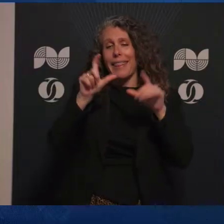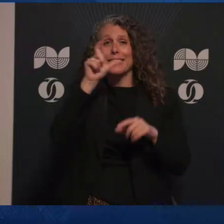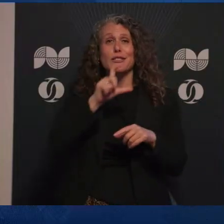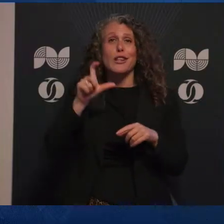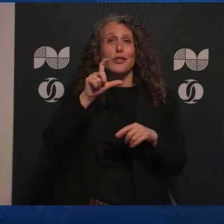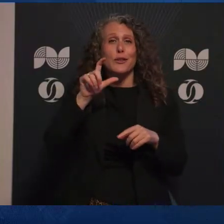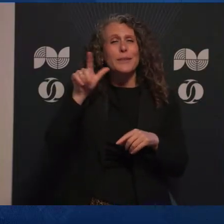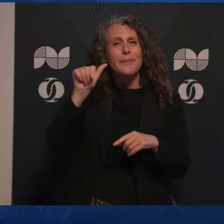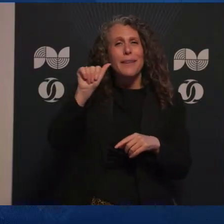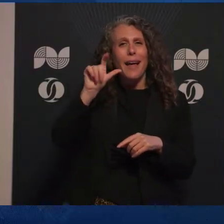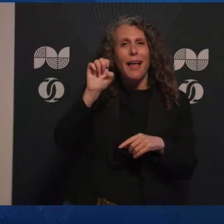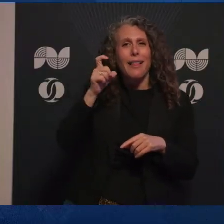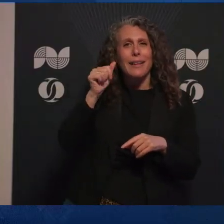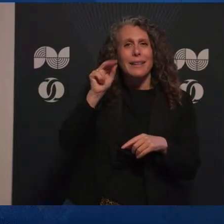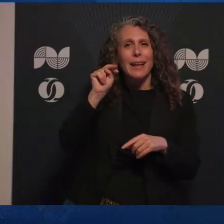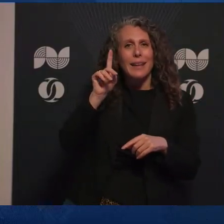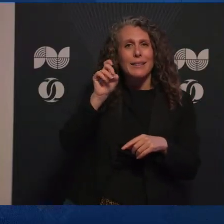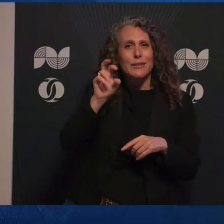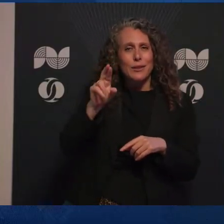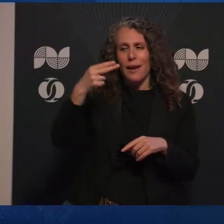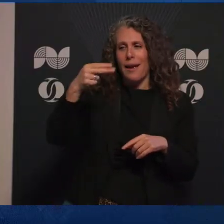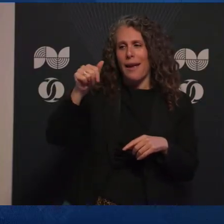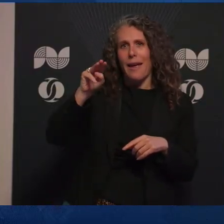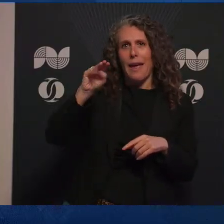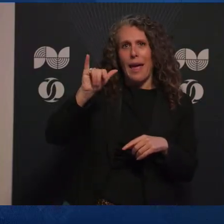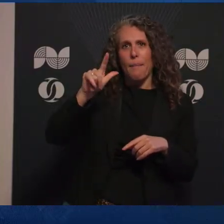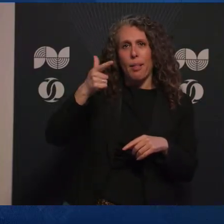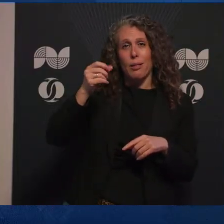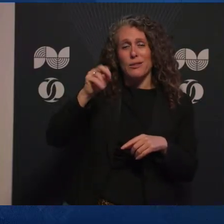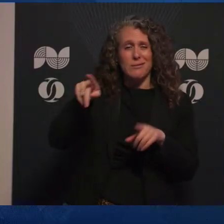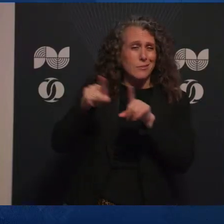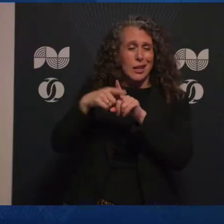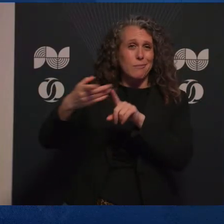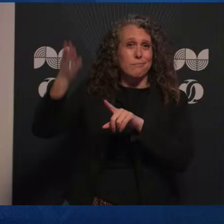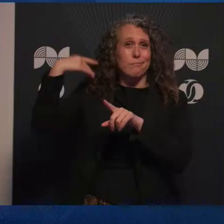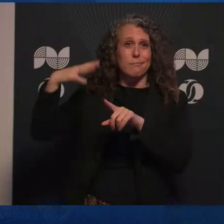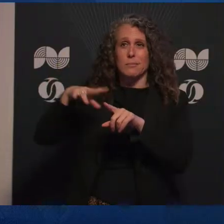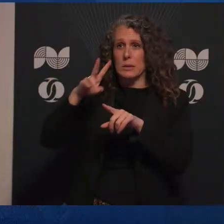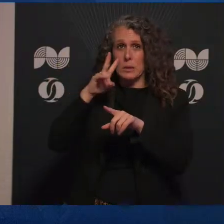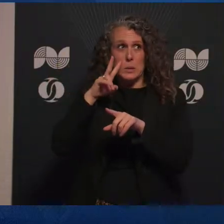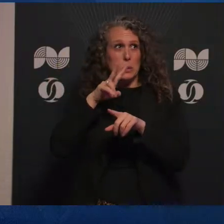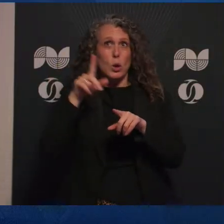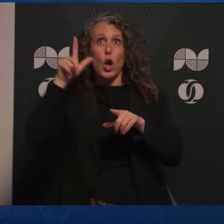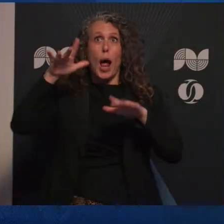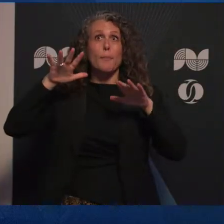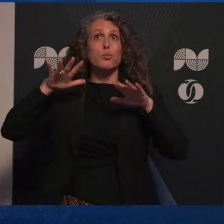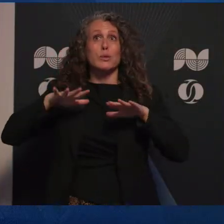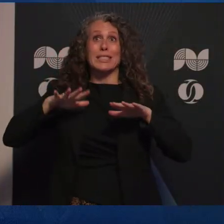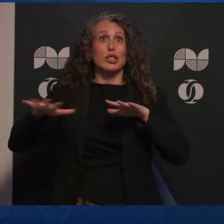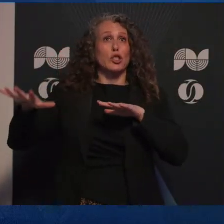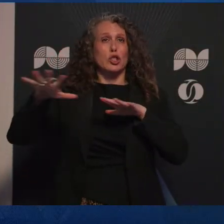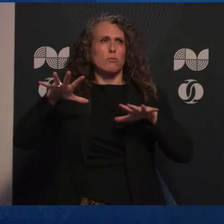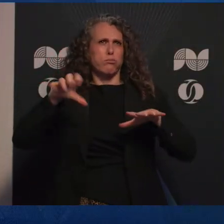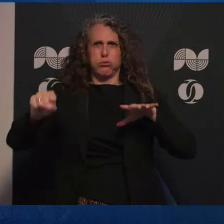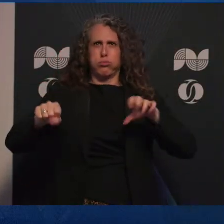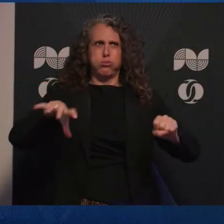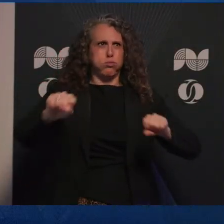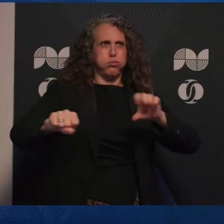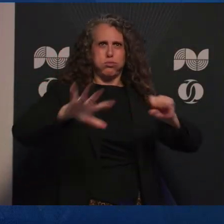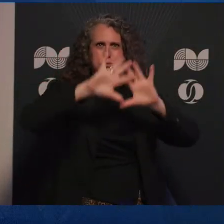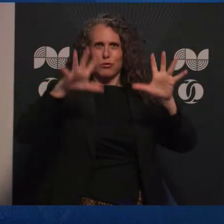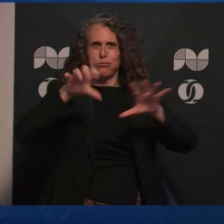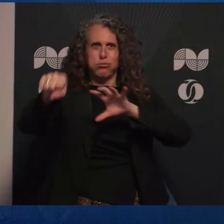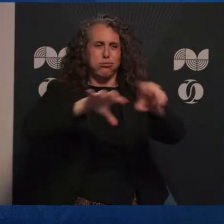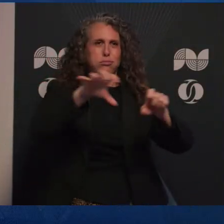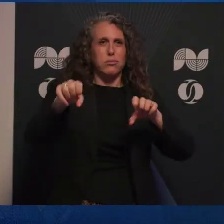that in light of the overwhelming incumbency strength of the British Empire, industrial policy,